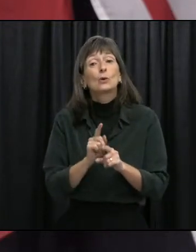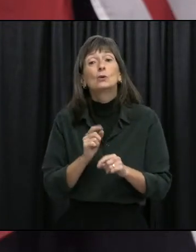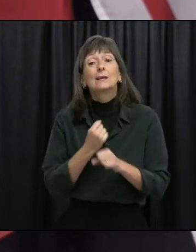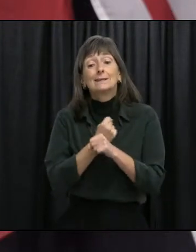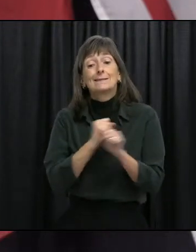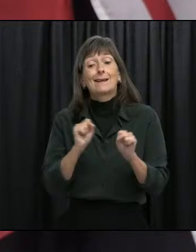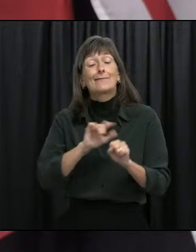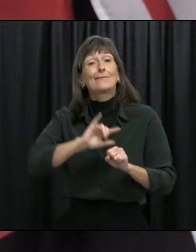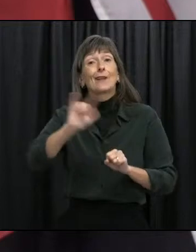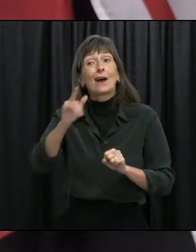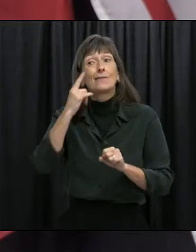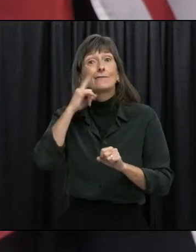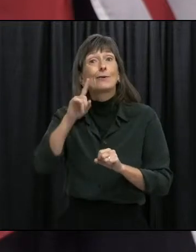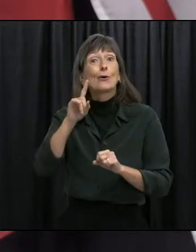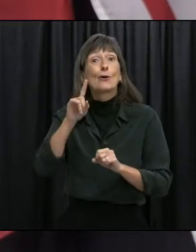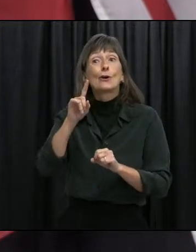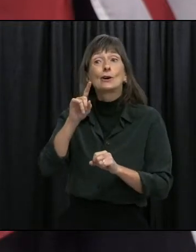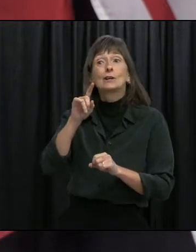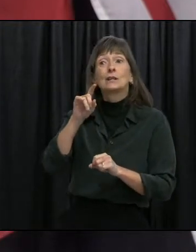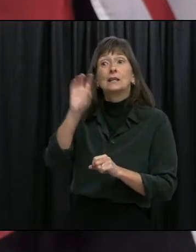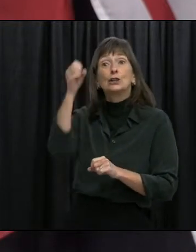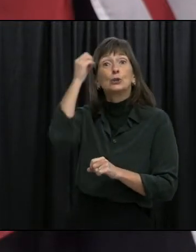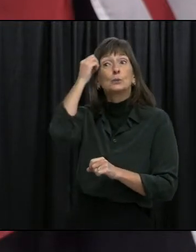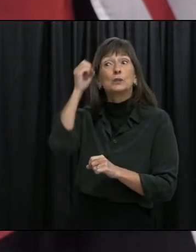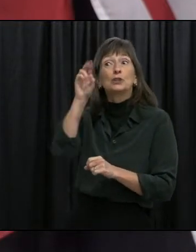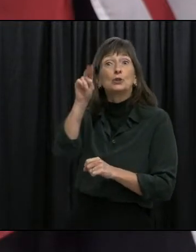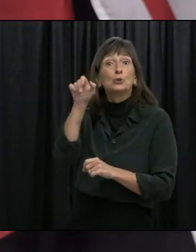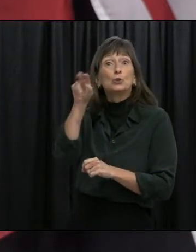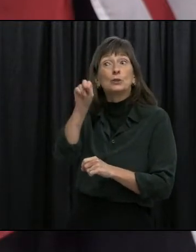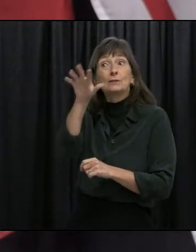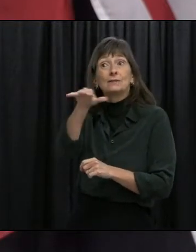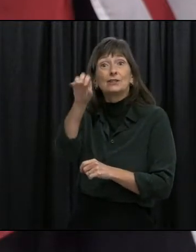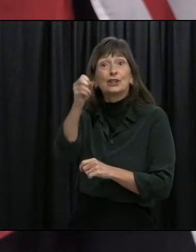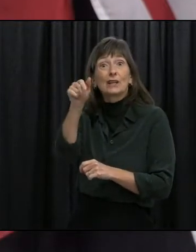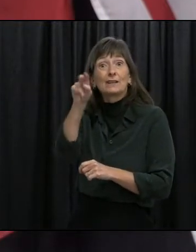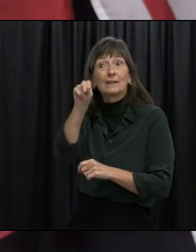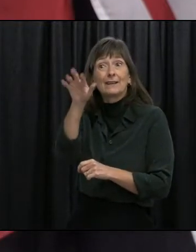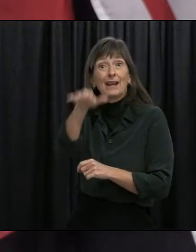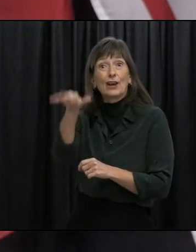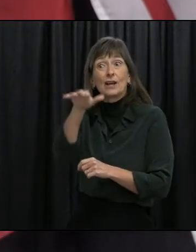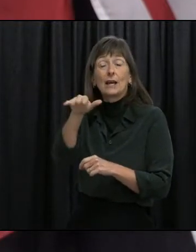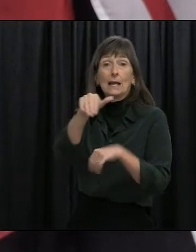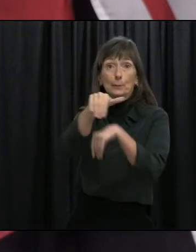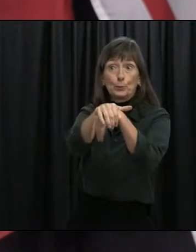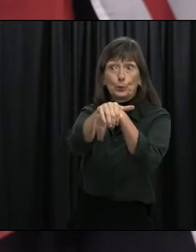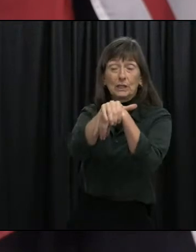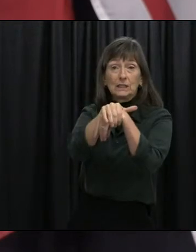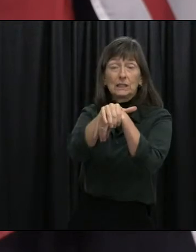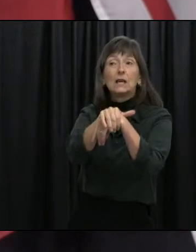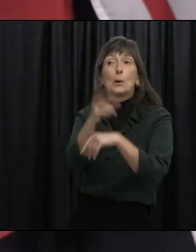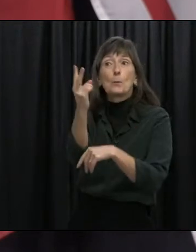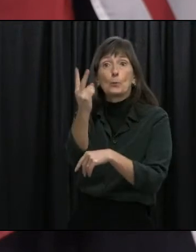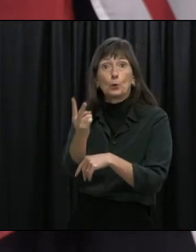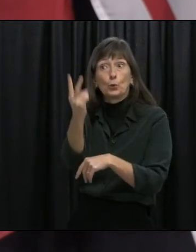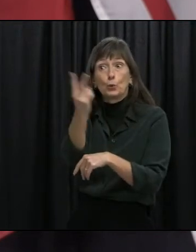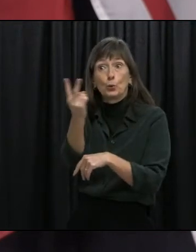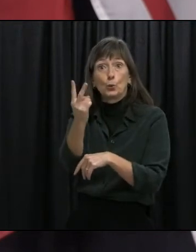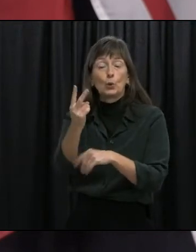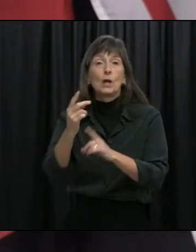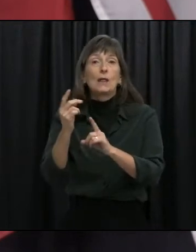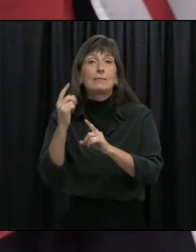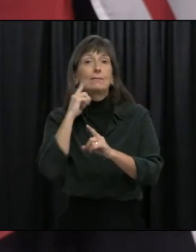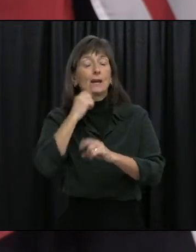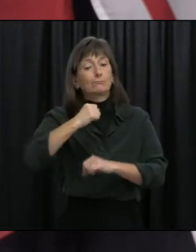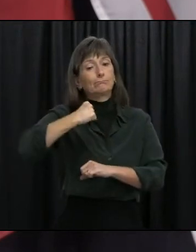safe fly list into the Schengen area of the European Union, and Britain, the United Kingdom, is going into a lockdown for